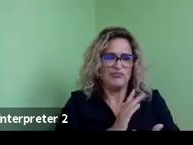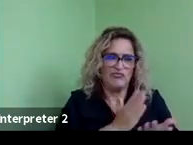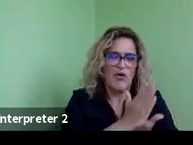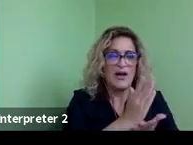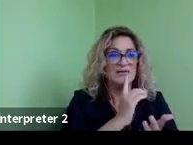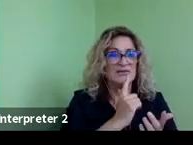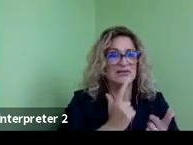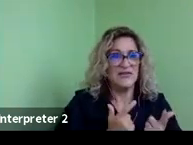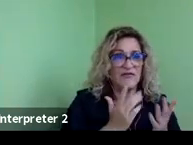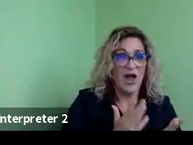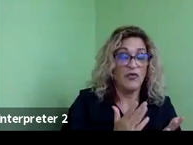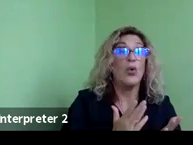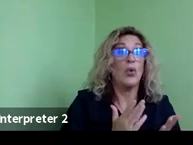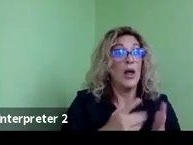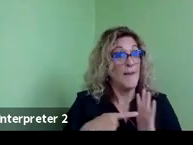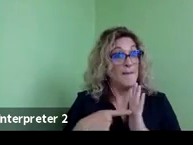spread the practice.